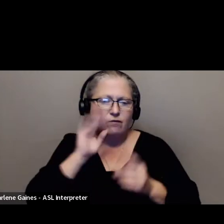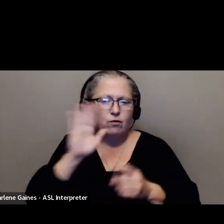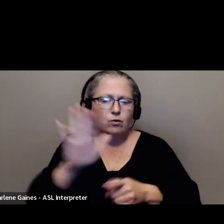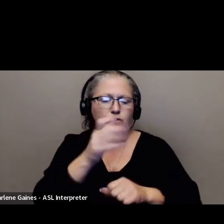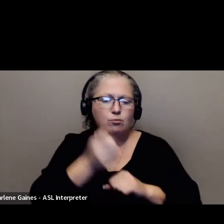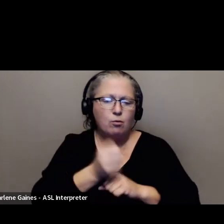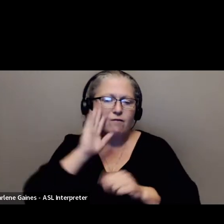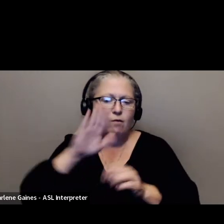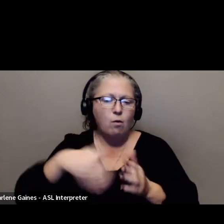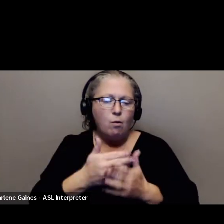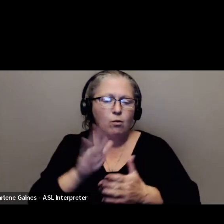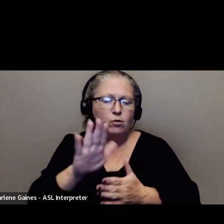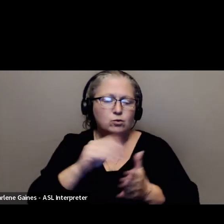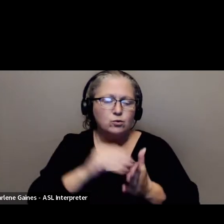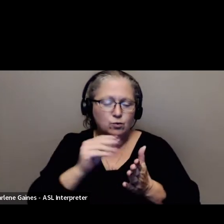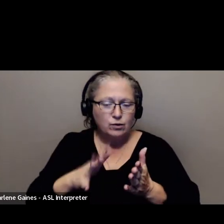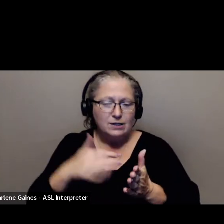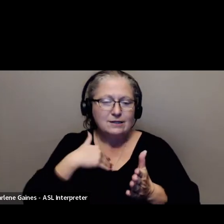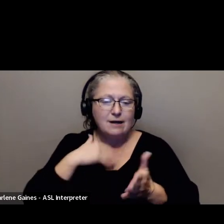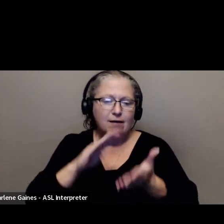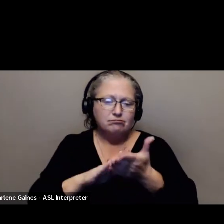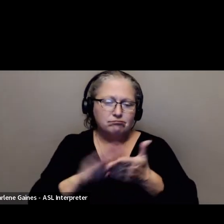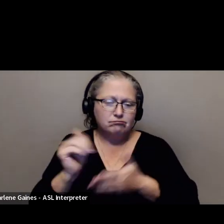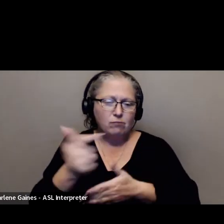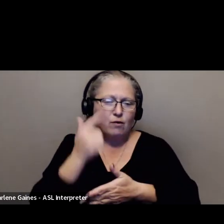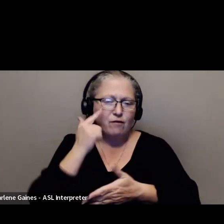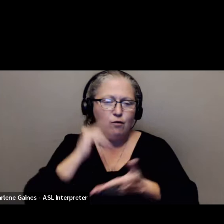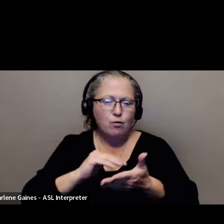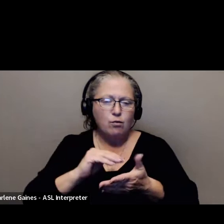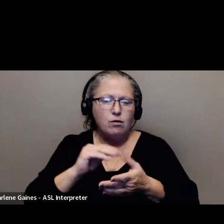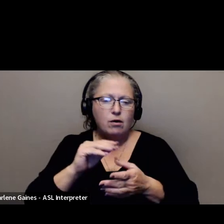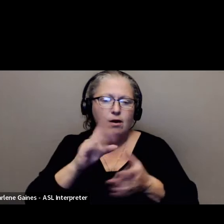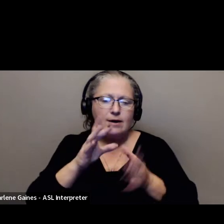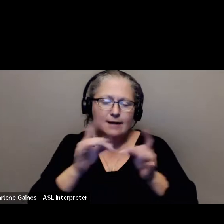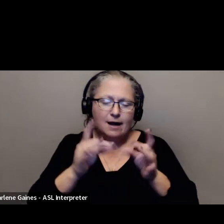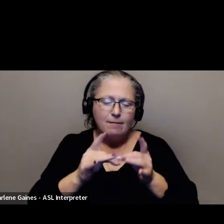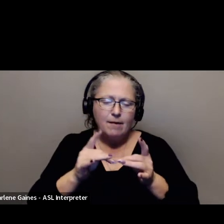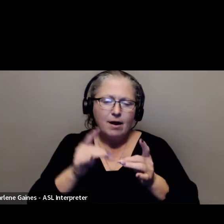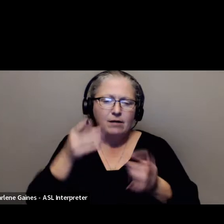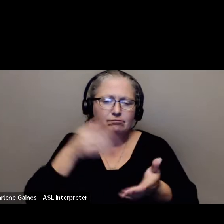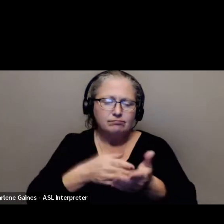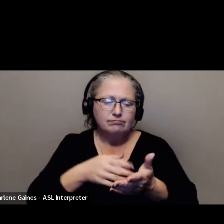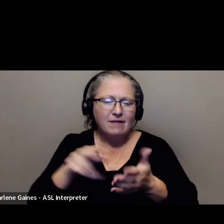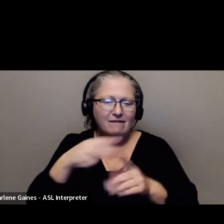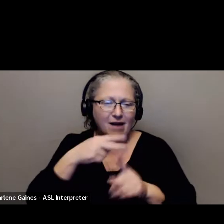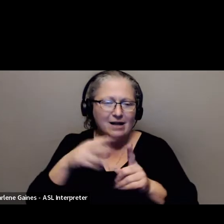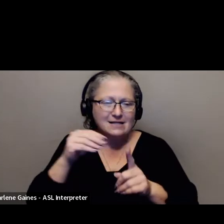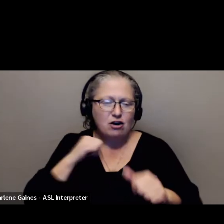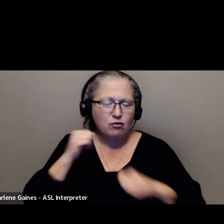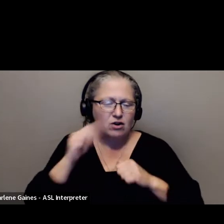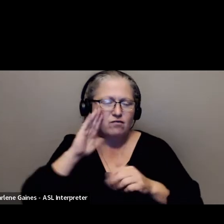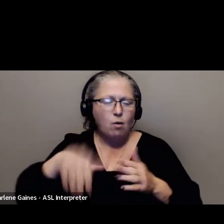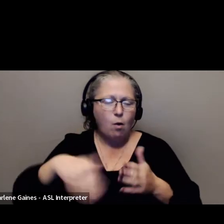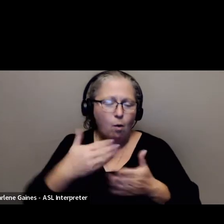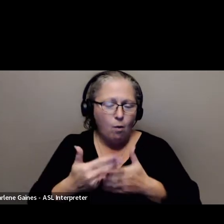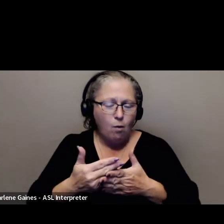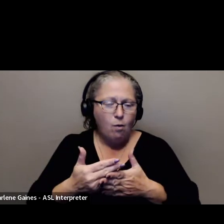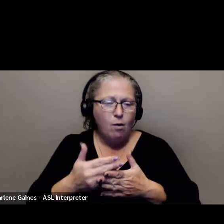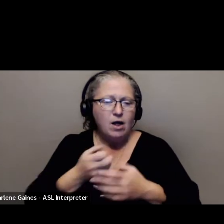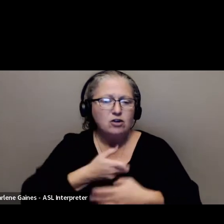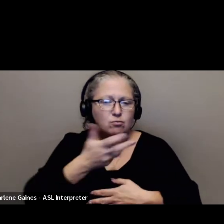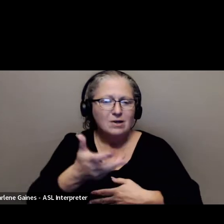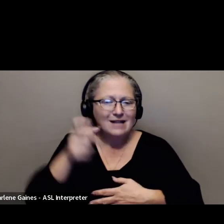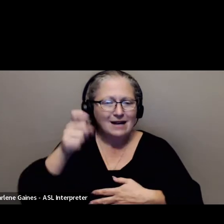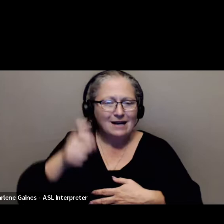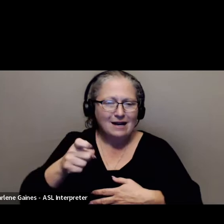all of your students. I commend you for releasing a statement condemning violence and aggression on all sides and for expressing the need